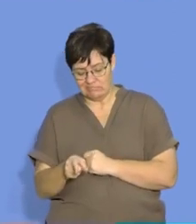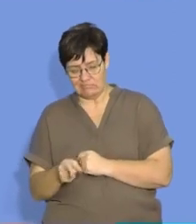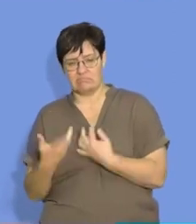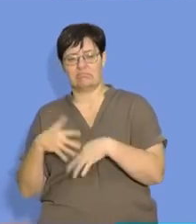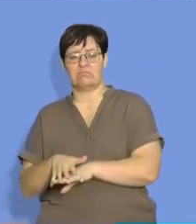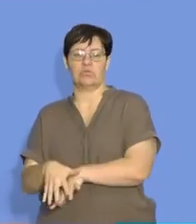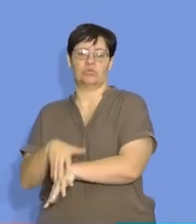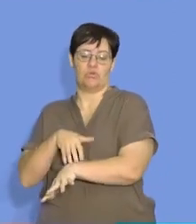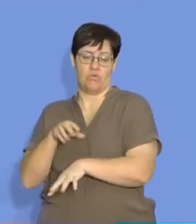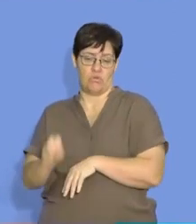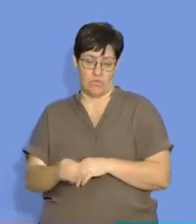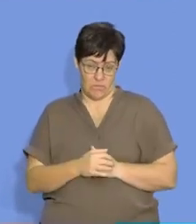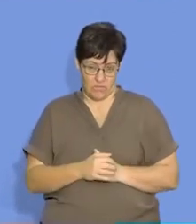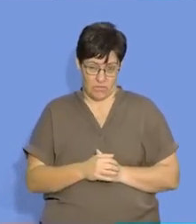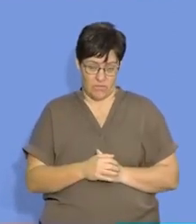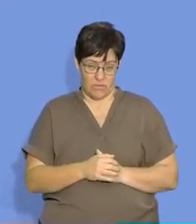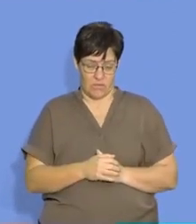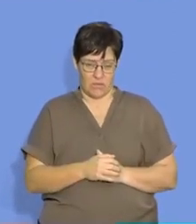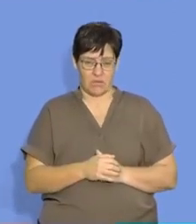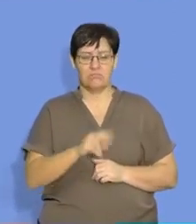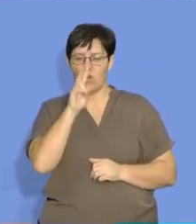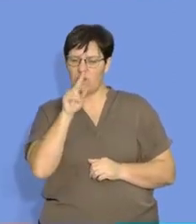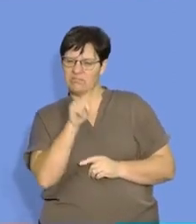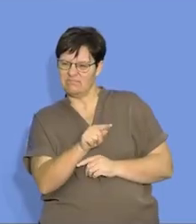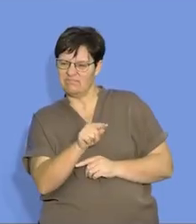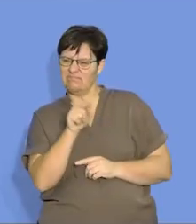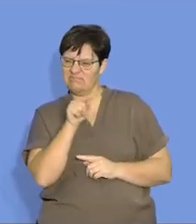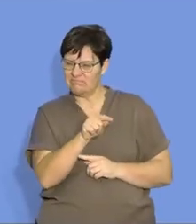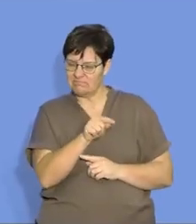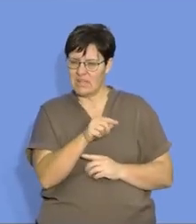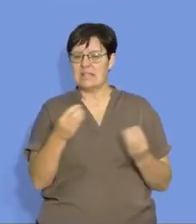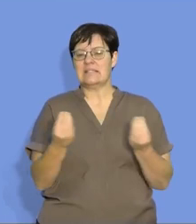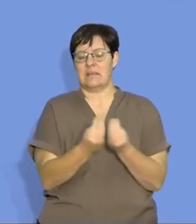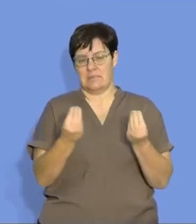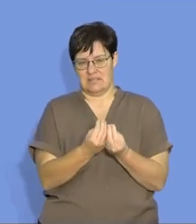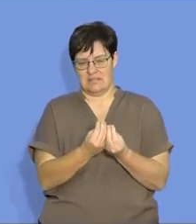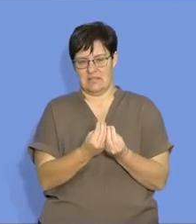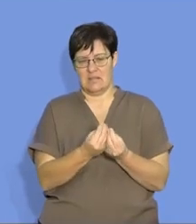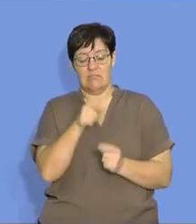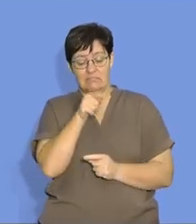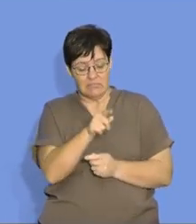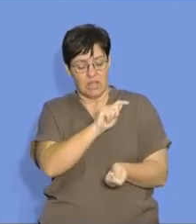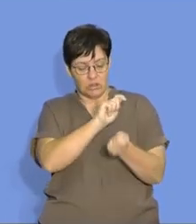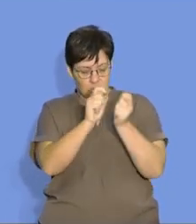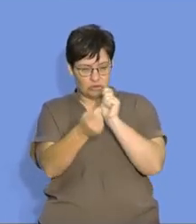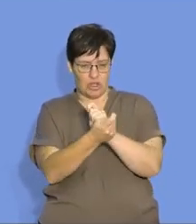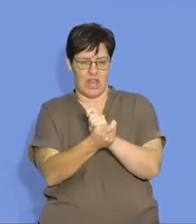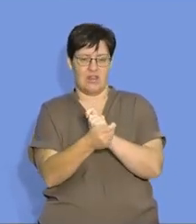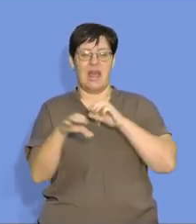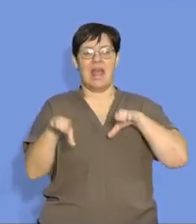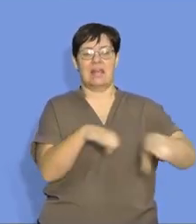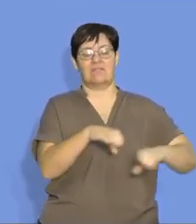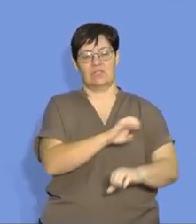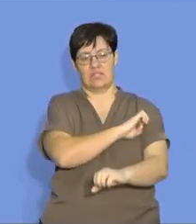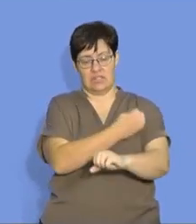it can make a reaction slower. So just to look at catalyst, catalyst is a substance that changes